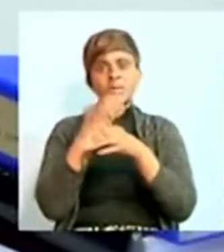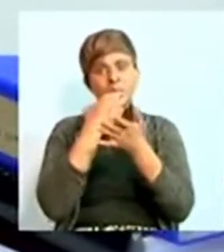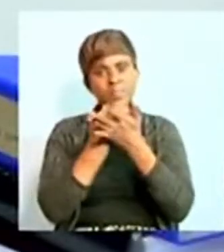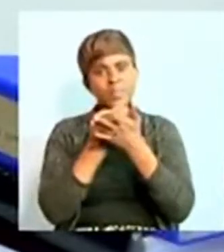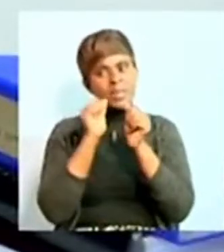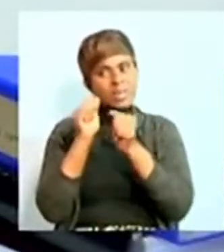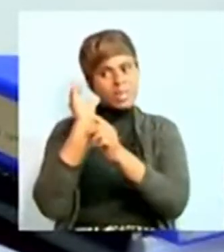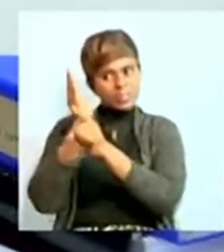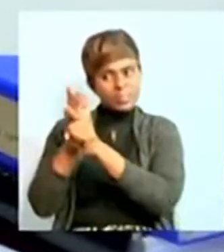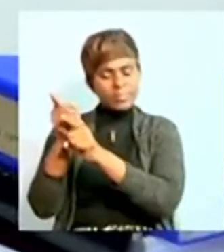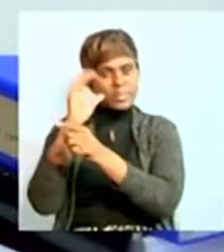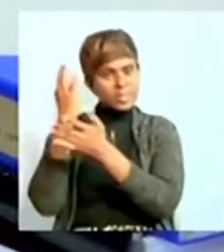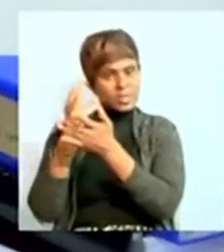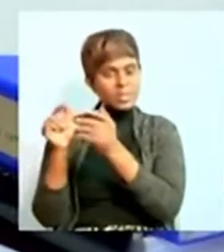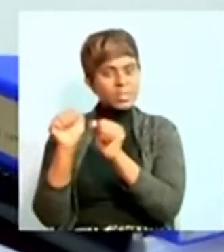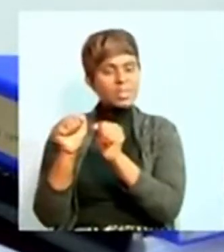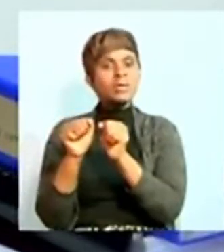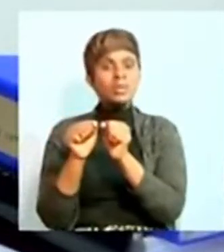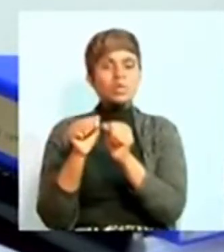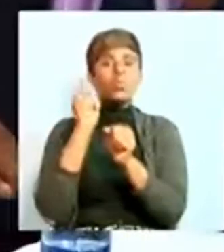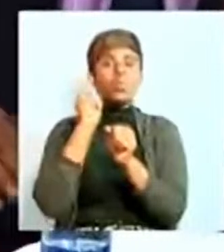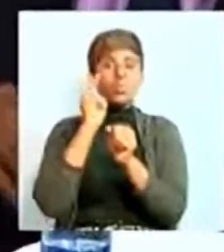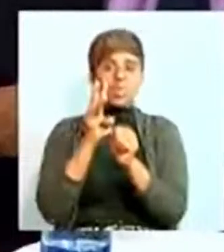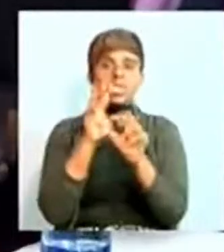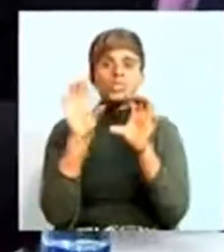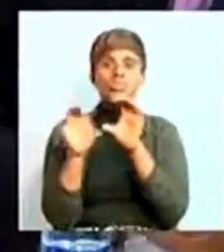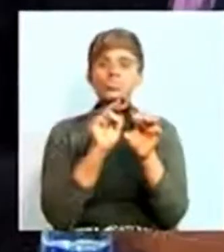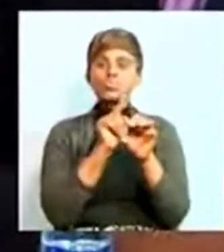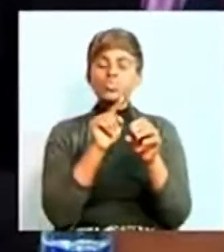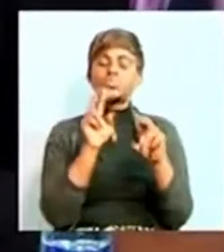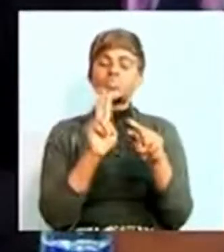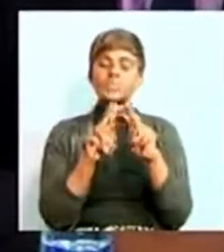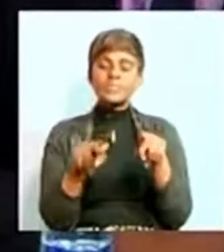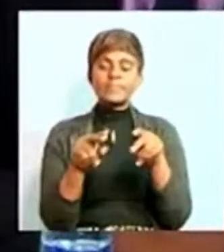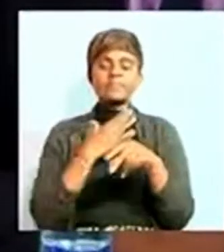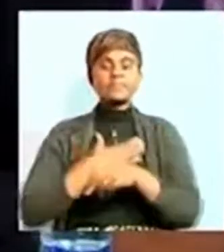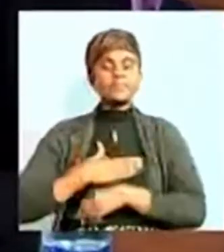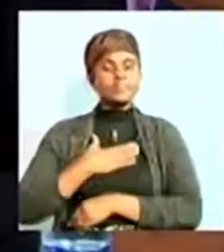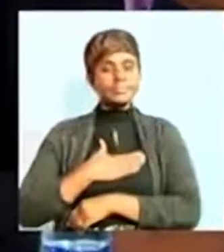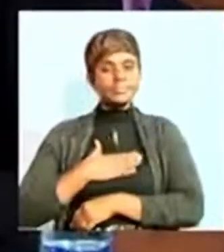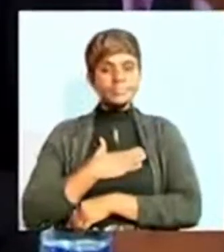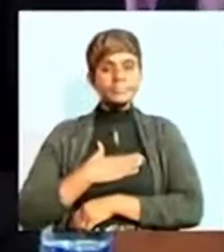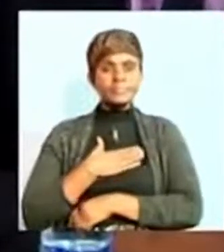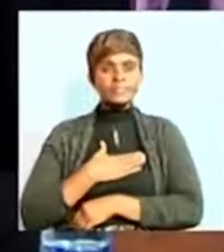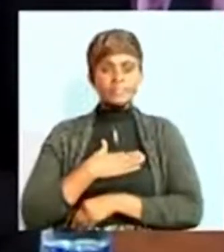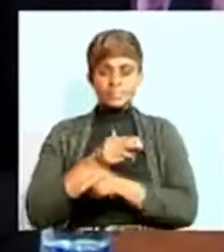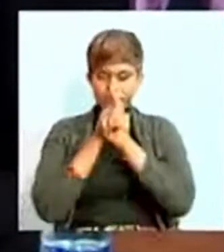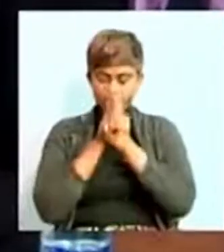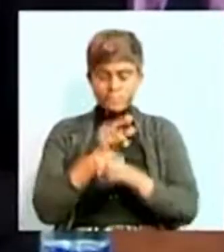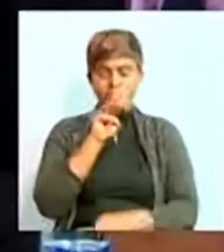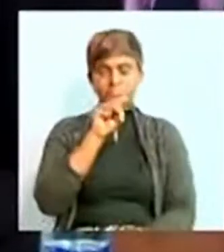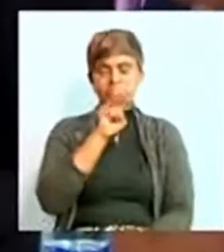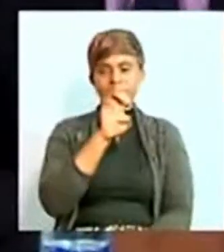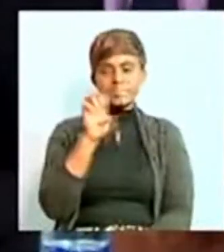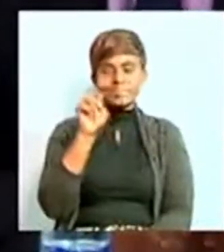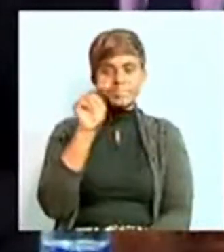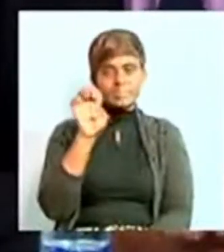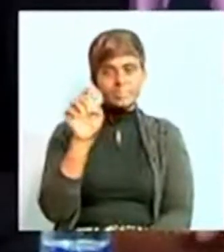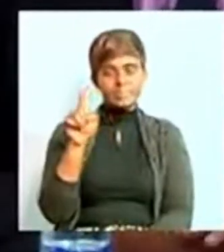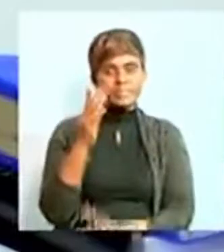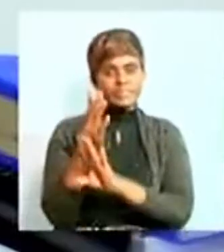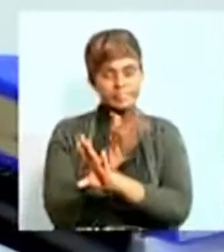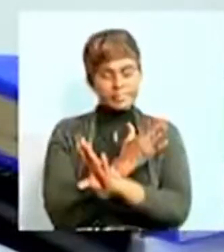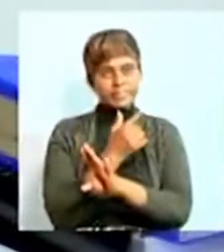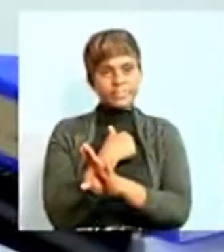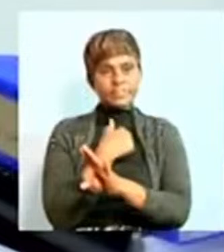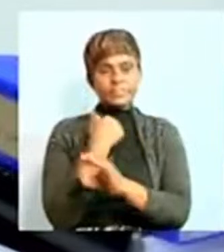to Secretariat? We shall do that, Chair. Please. Honorable Mwene. Before Honorable Mwene comes,